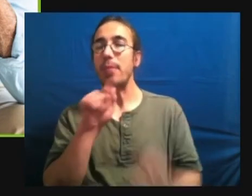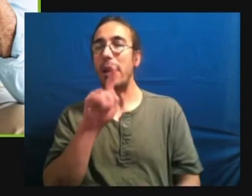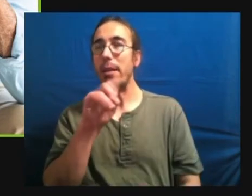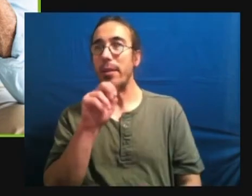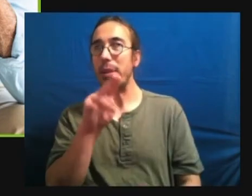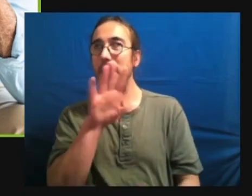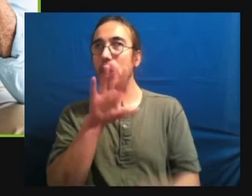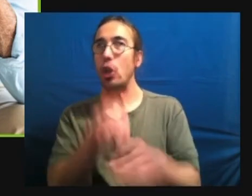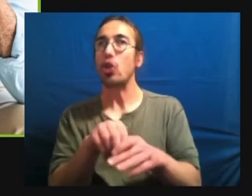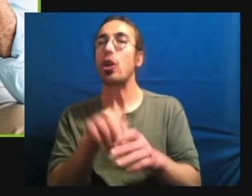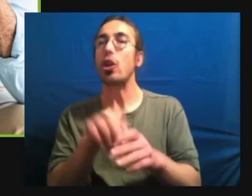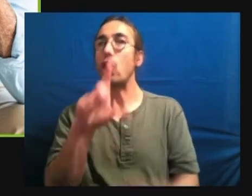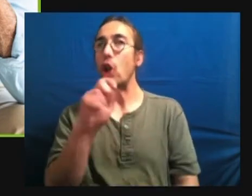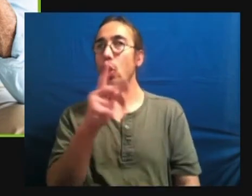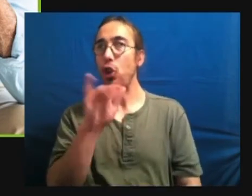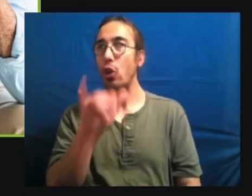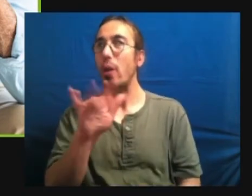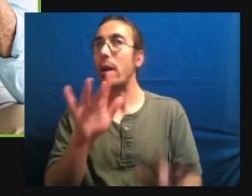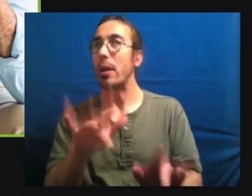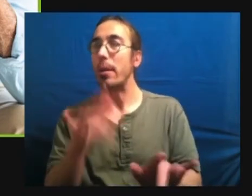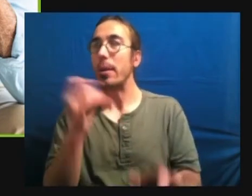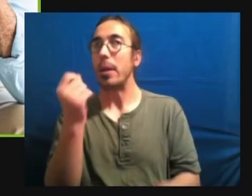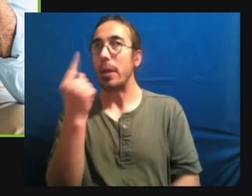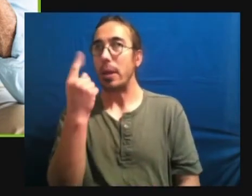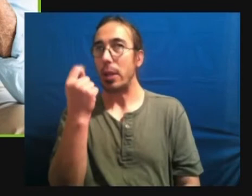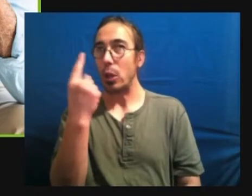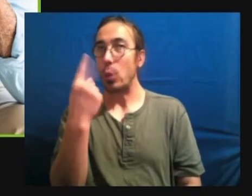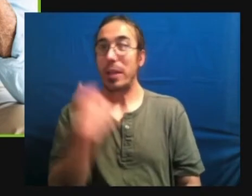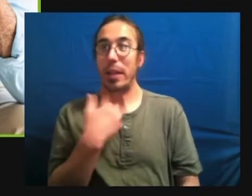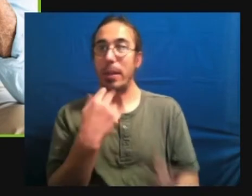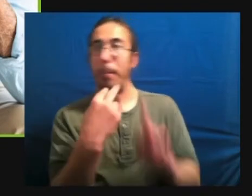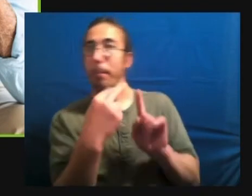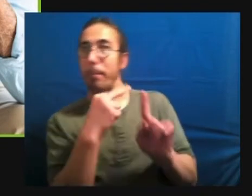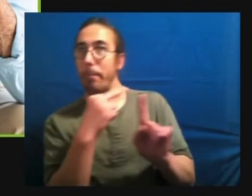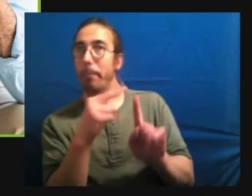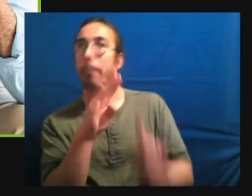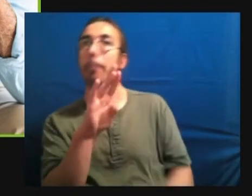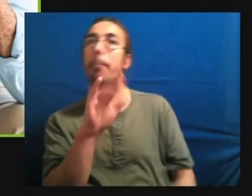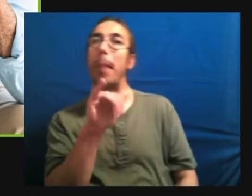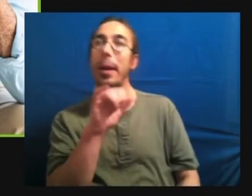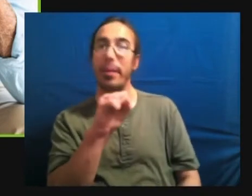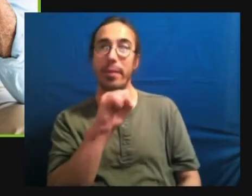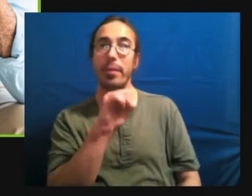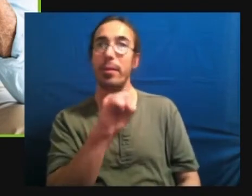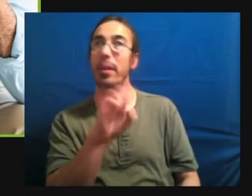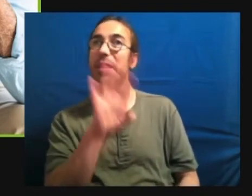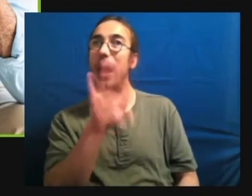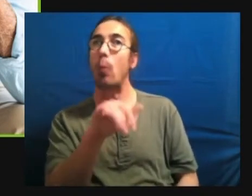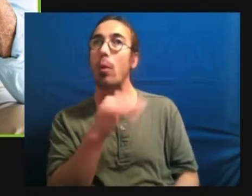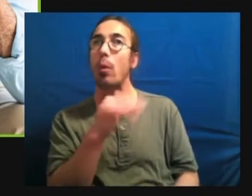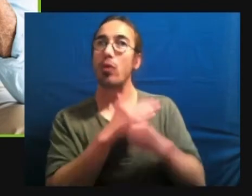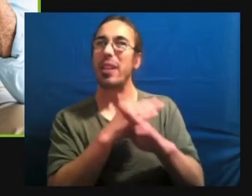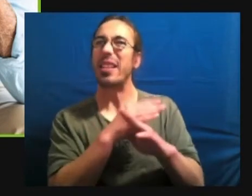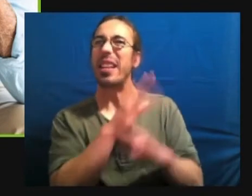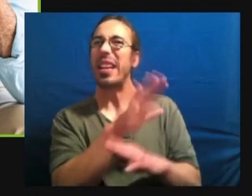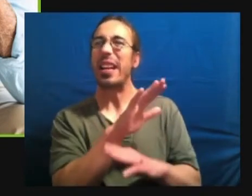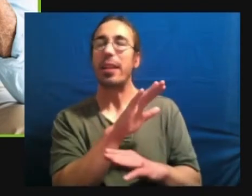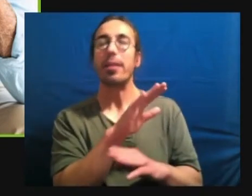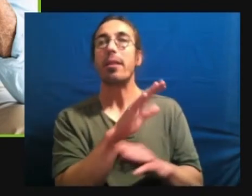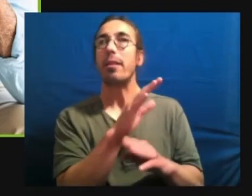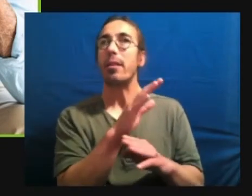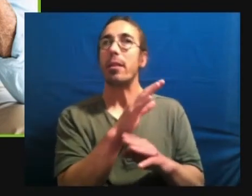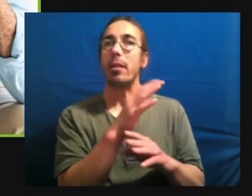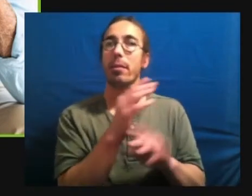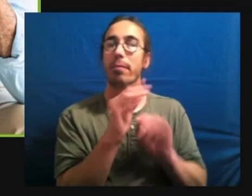Ellison recognizes that he has innate bias that serves to protect him and those who occupy the same collective identities. So he takes time